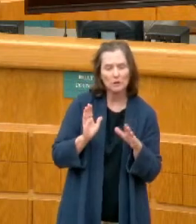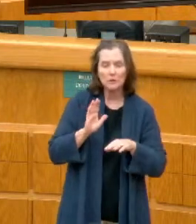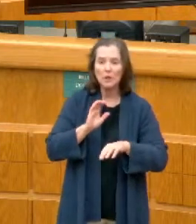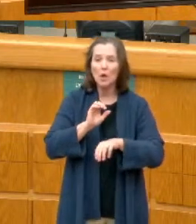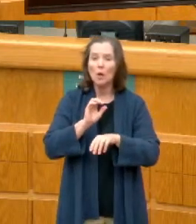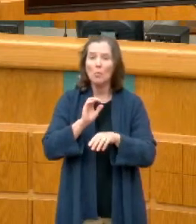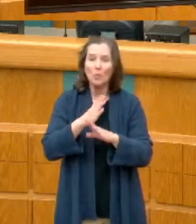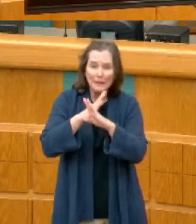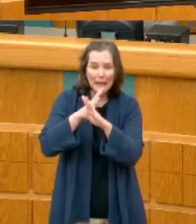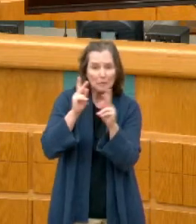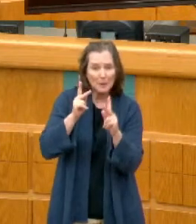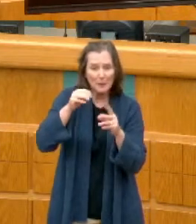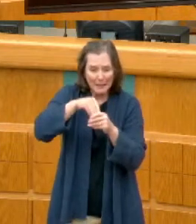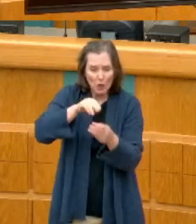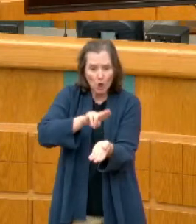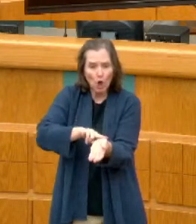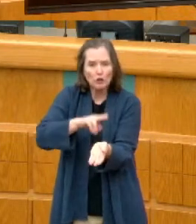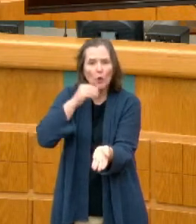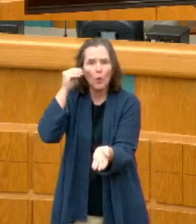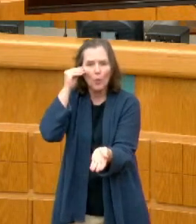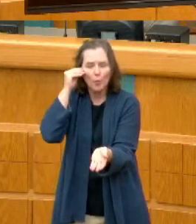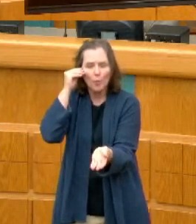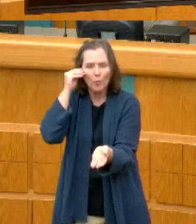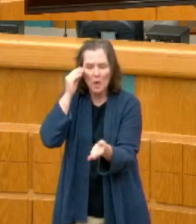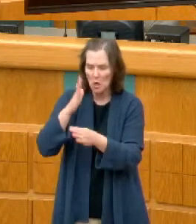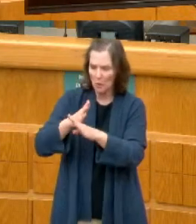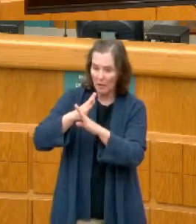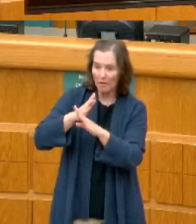homes, our grandparents, our parents.